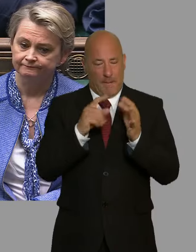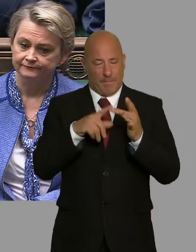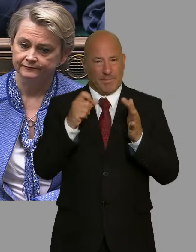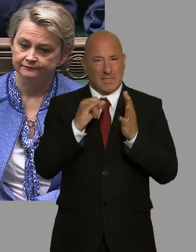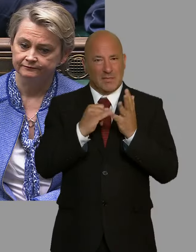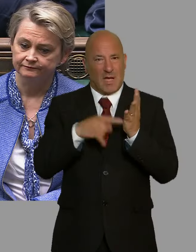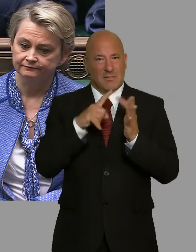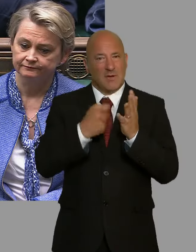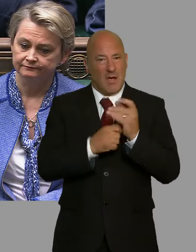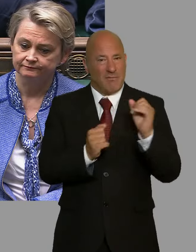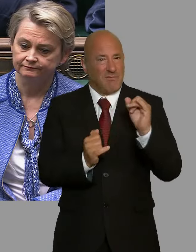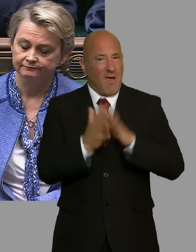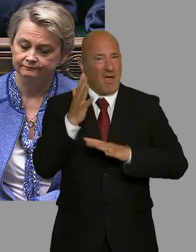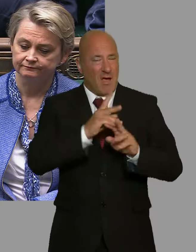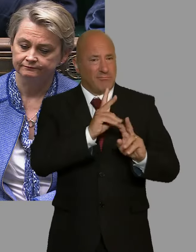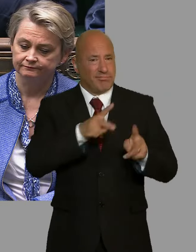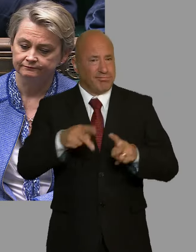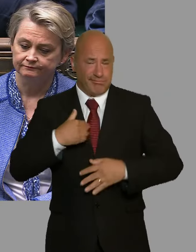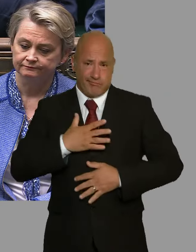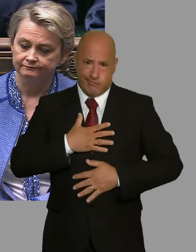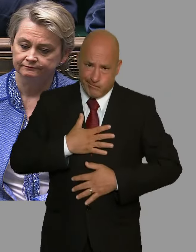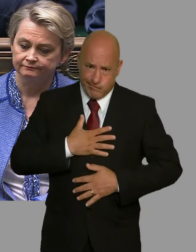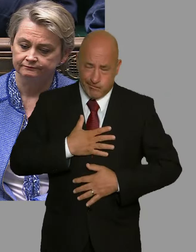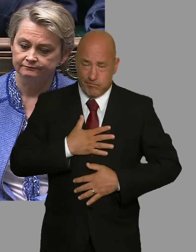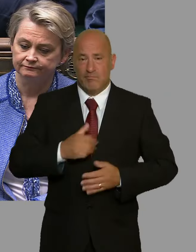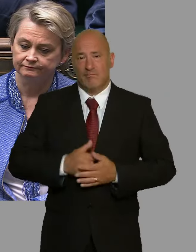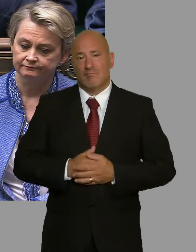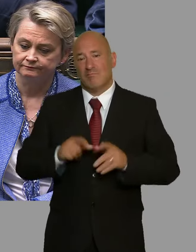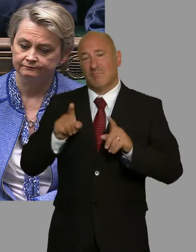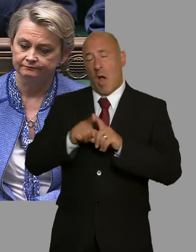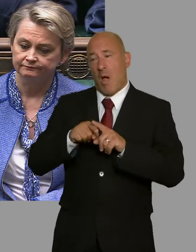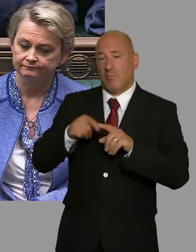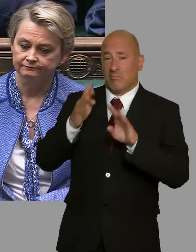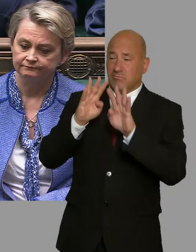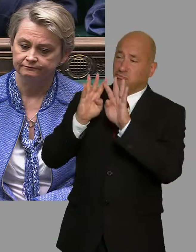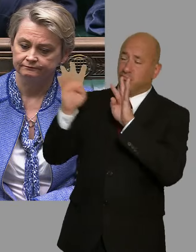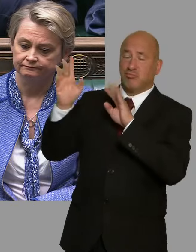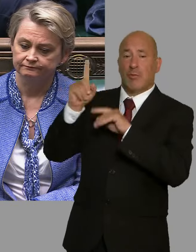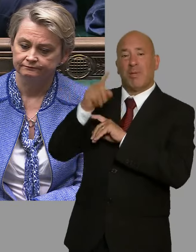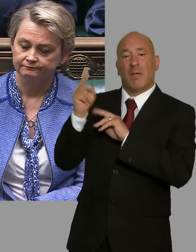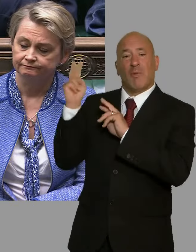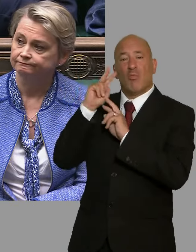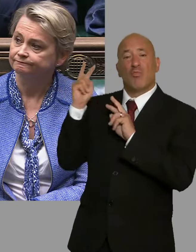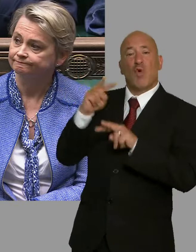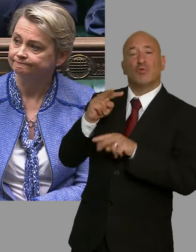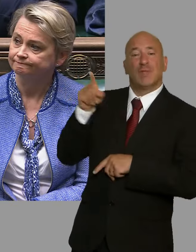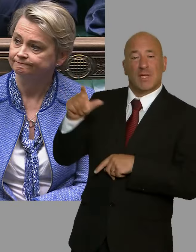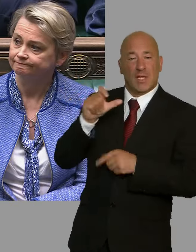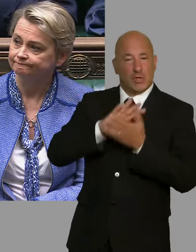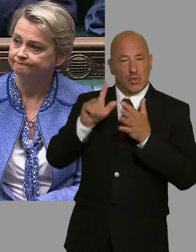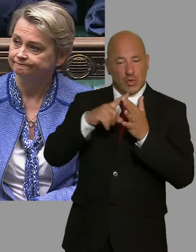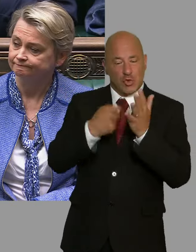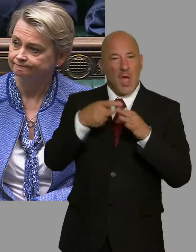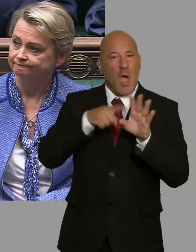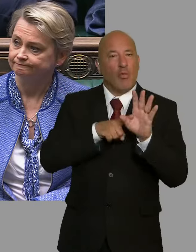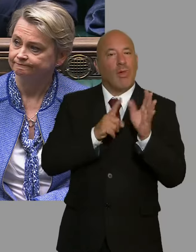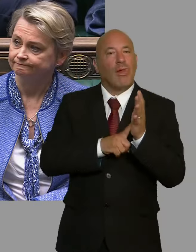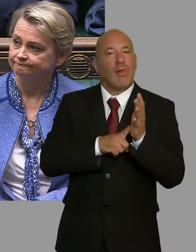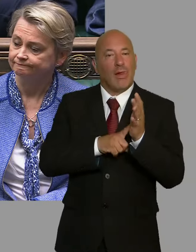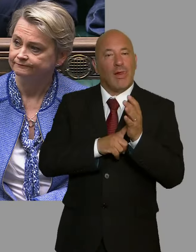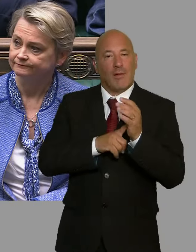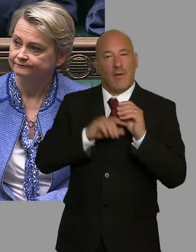those with the courage to respond to appalling heartbreak by campaigning for change. And I know